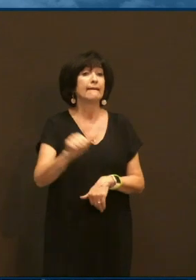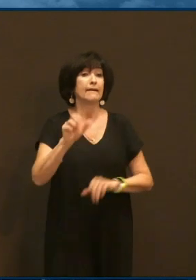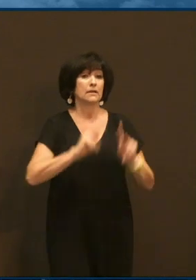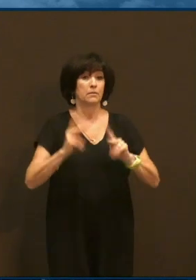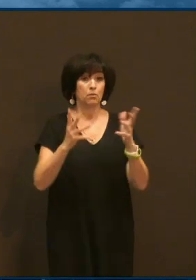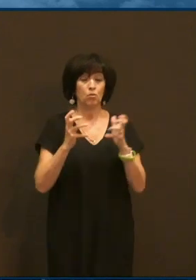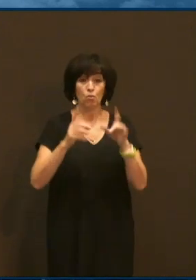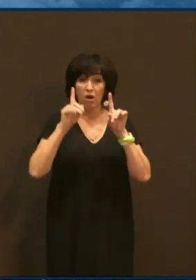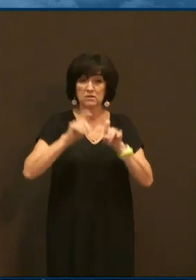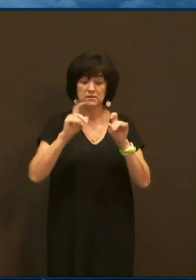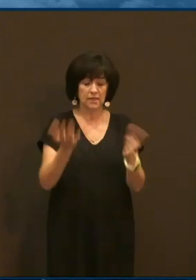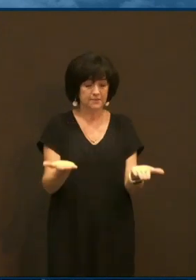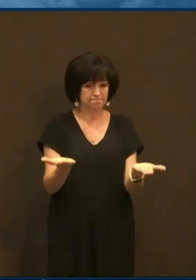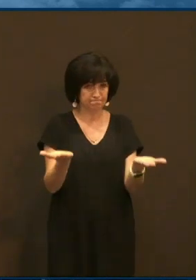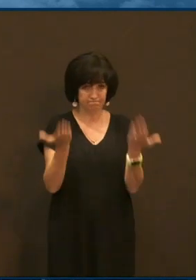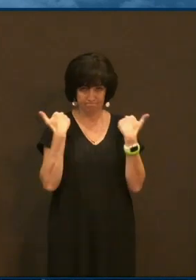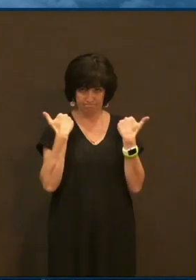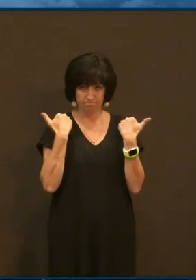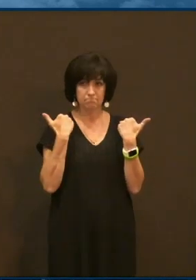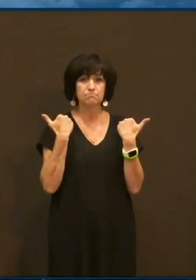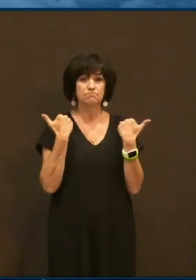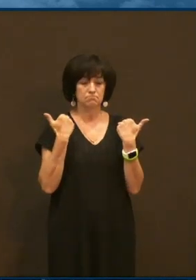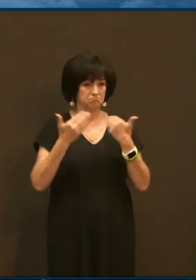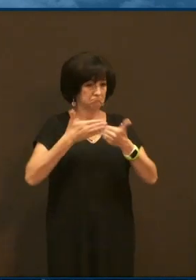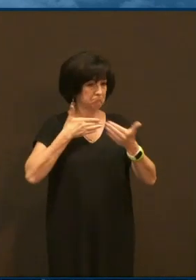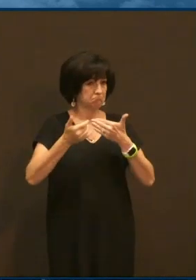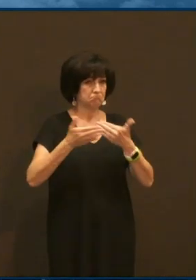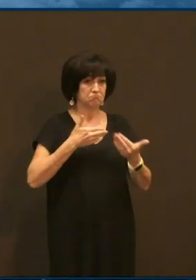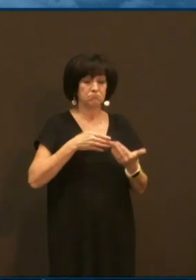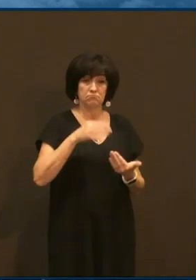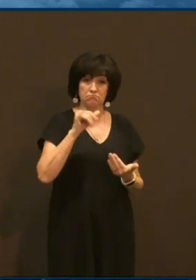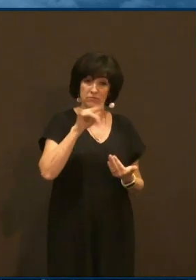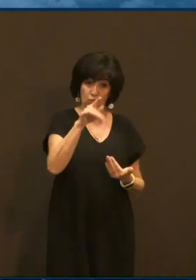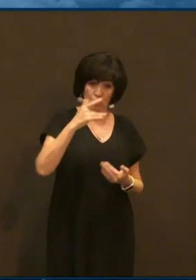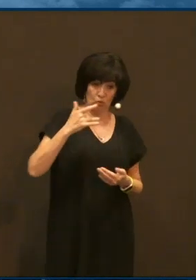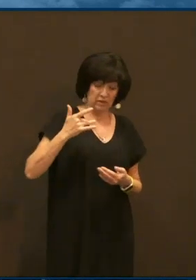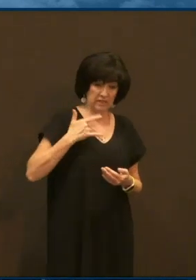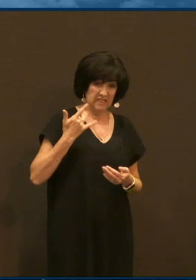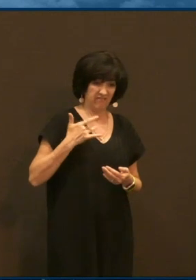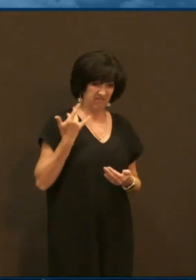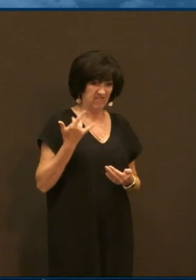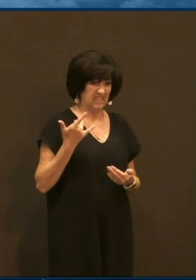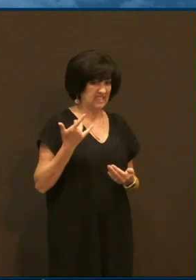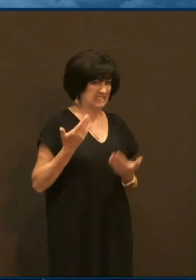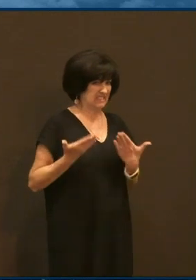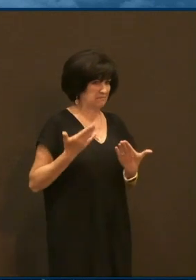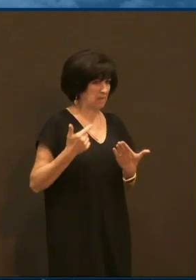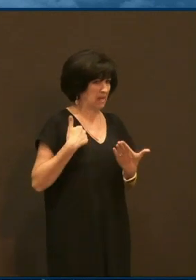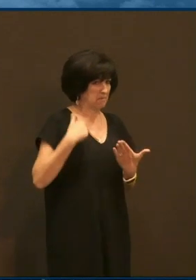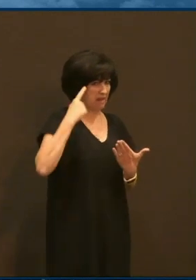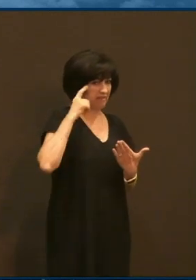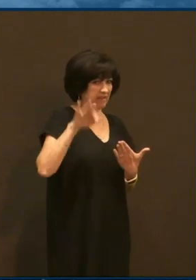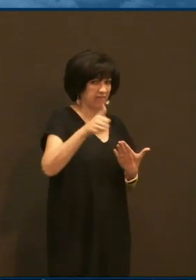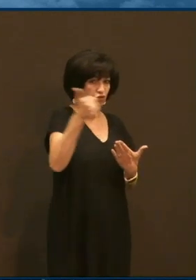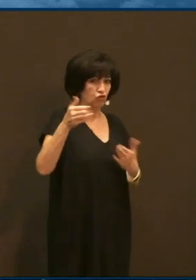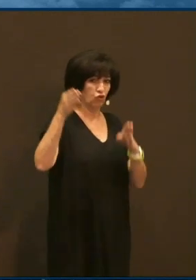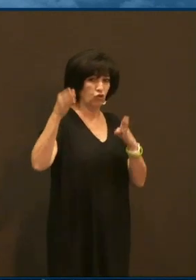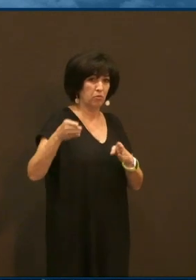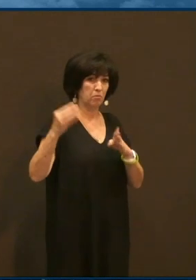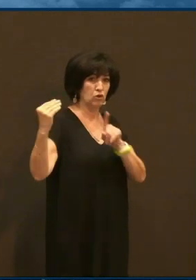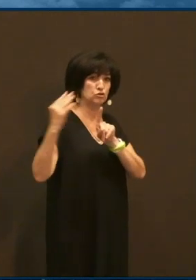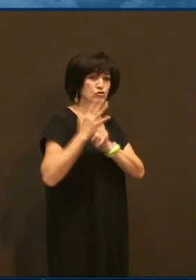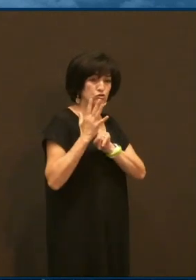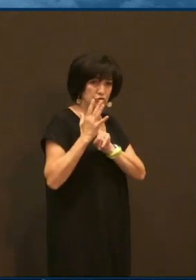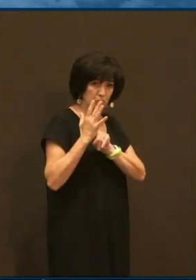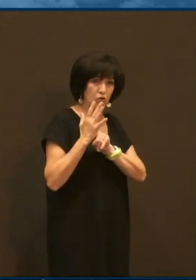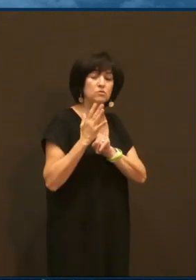very clear and concise, that if you want to get tested, if you've been potentially exposed to somebody, some of the factors that Dr. Rattay went